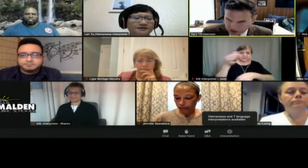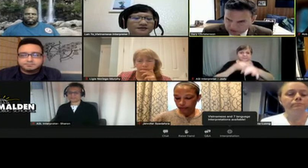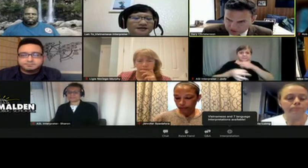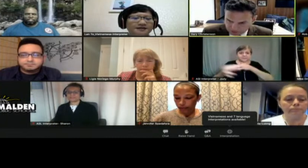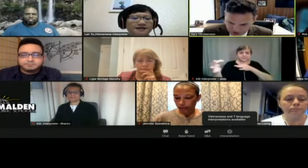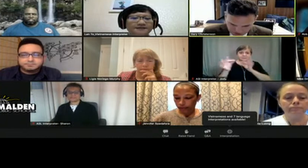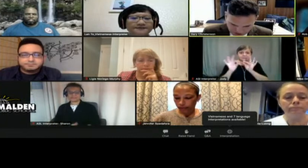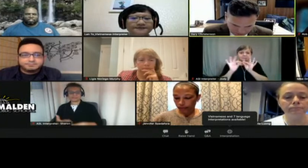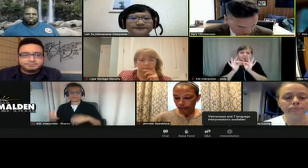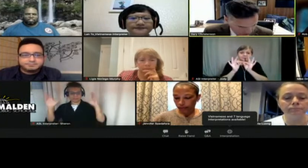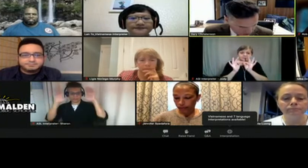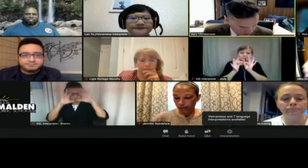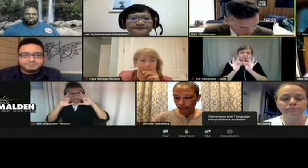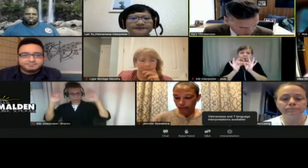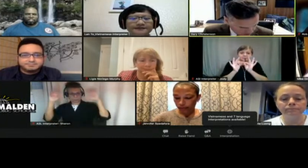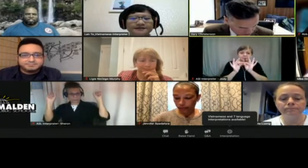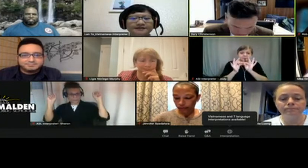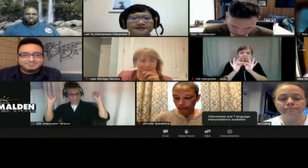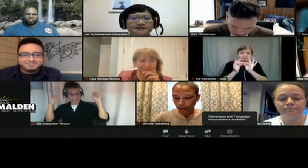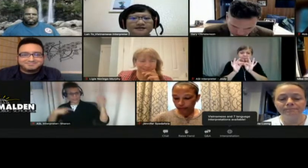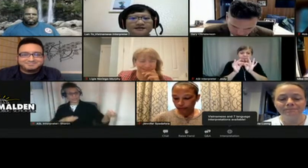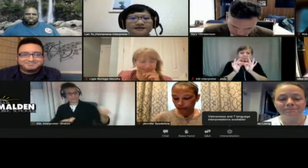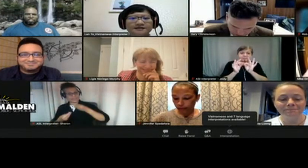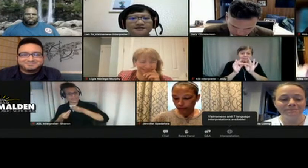Superintendent, you're going to have to give me a stipend.